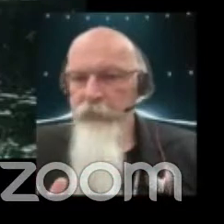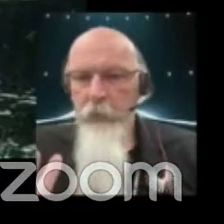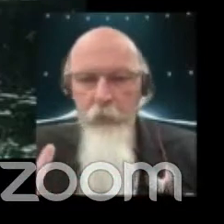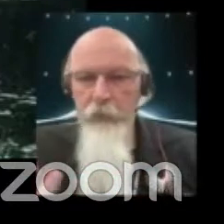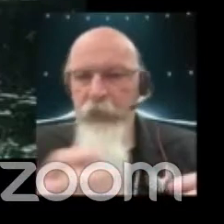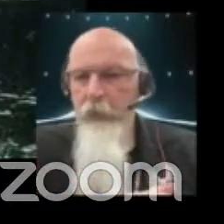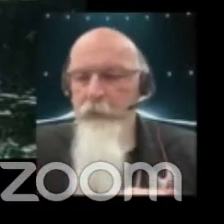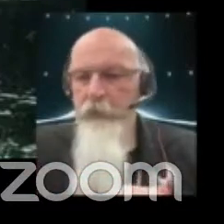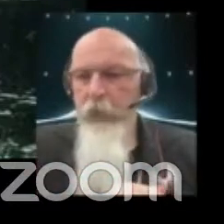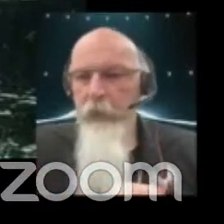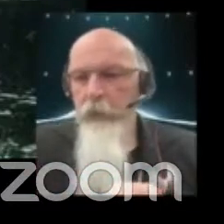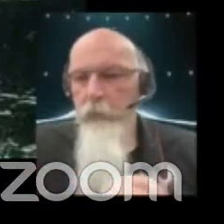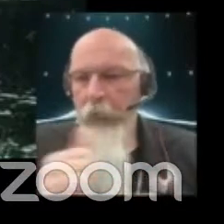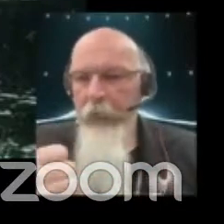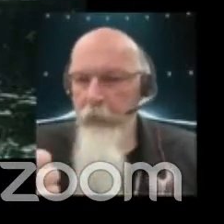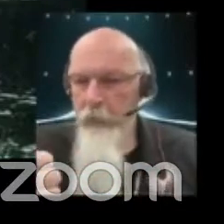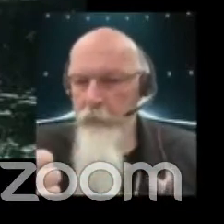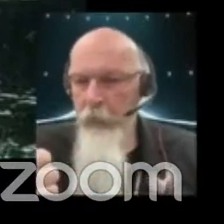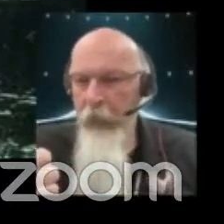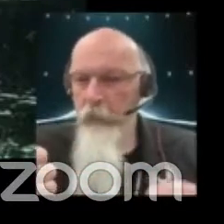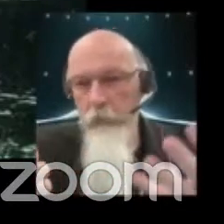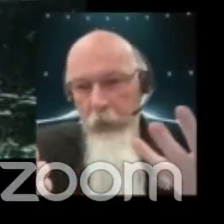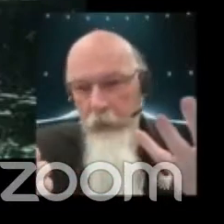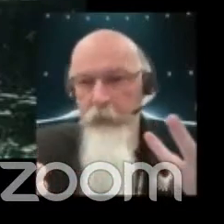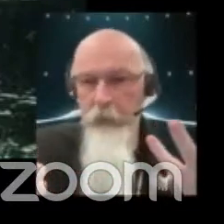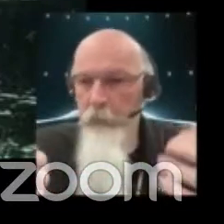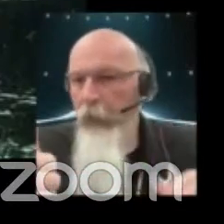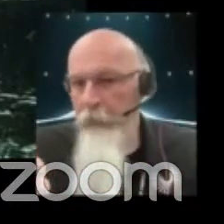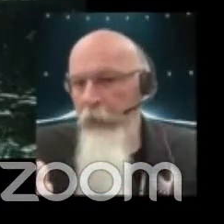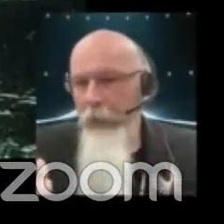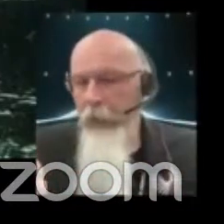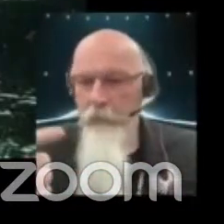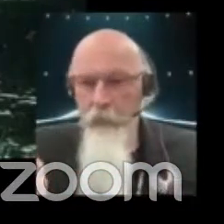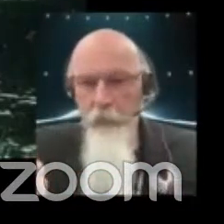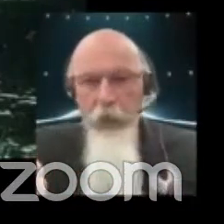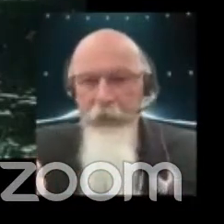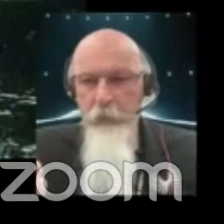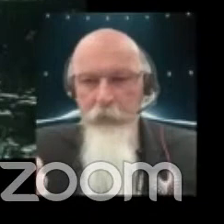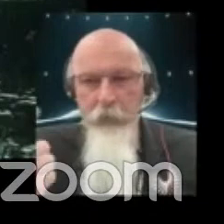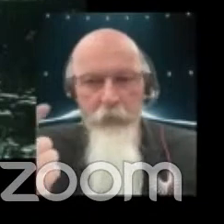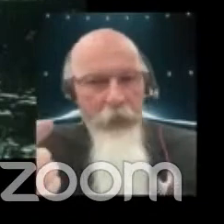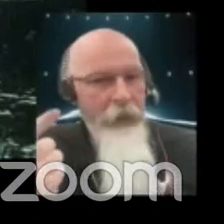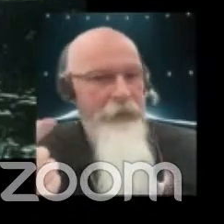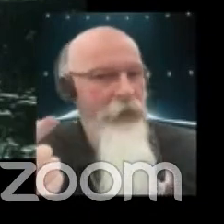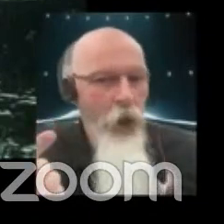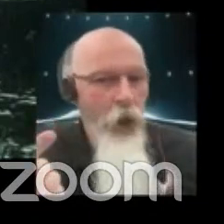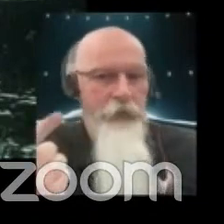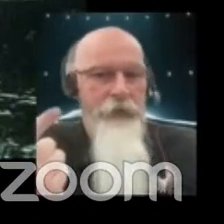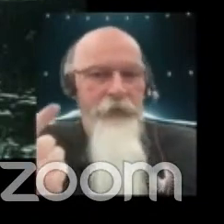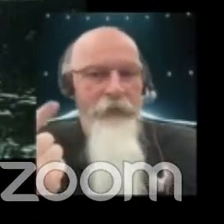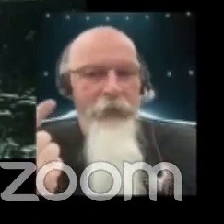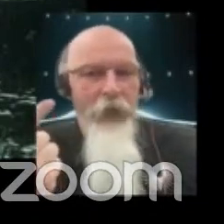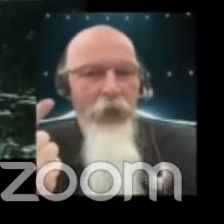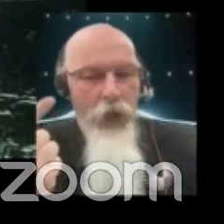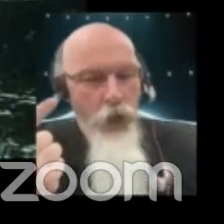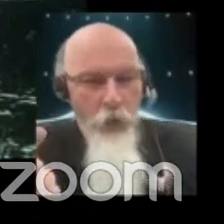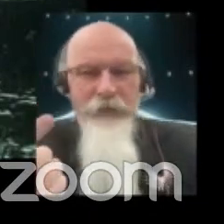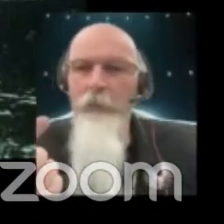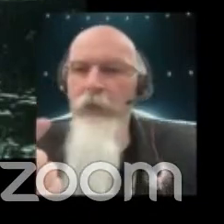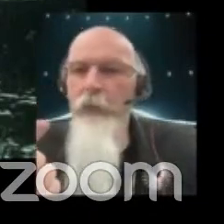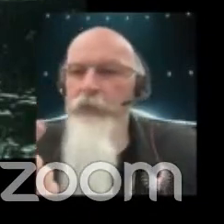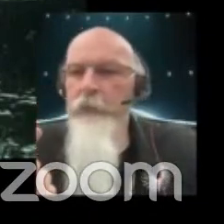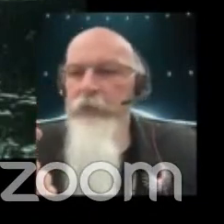but I'll give you an example you stand up today and go black equals bad as in a black hat white equals good that is not